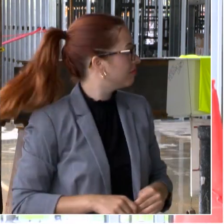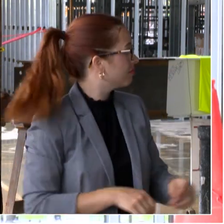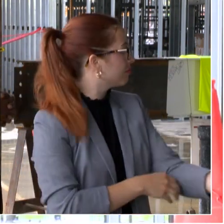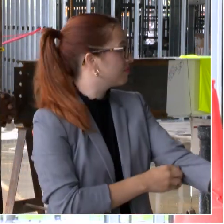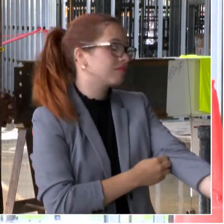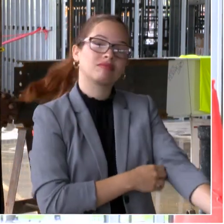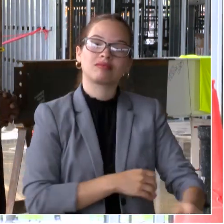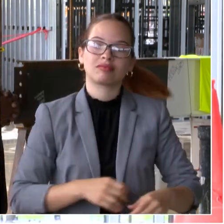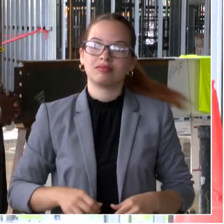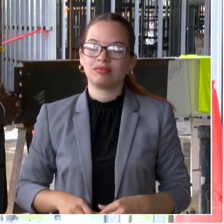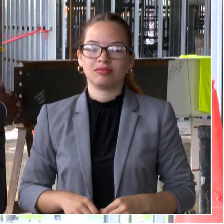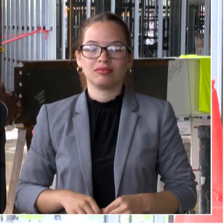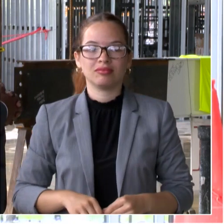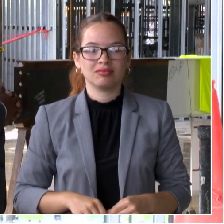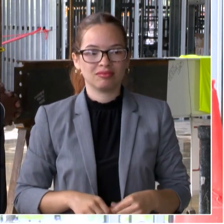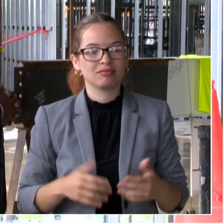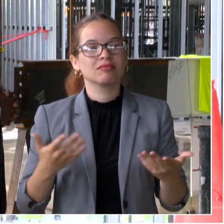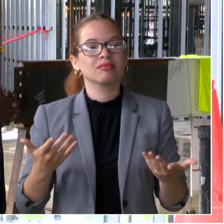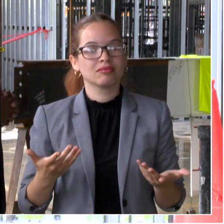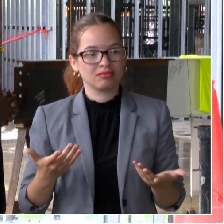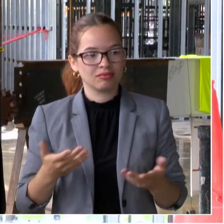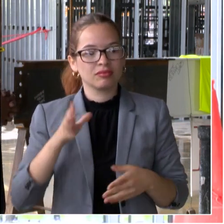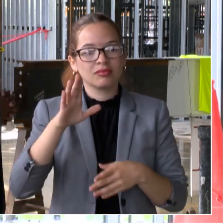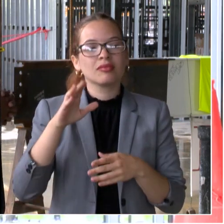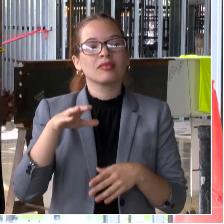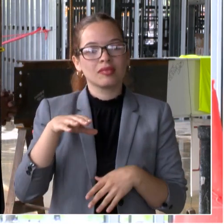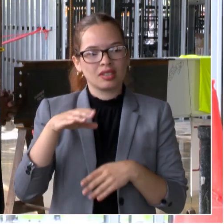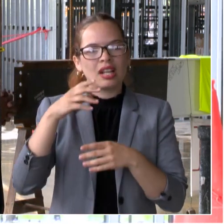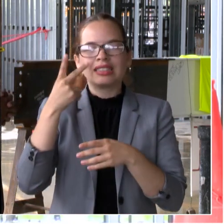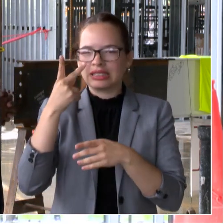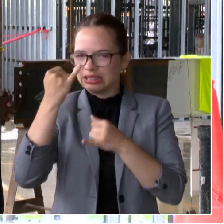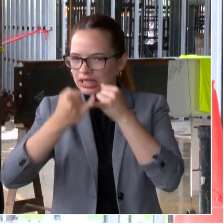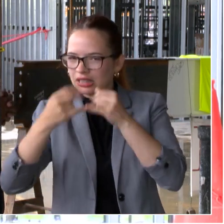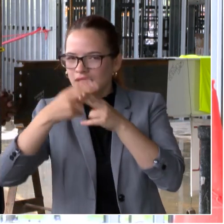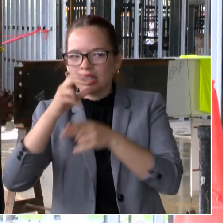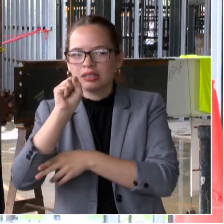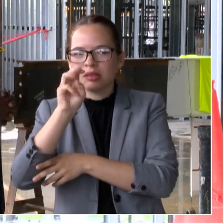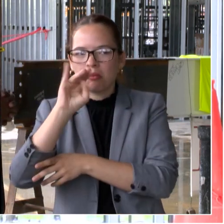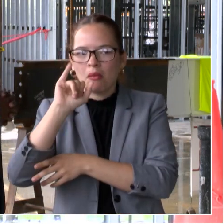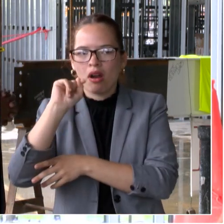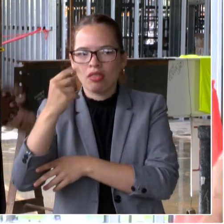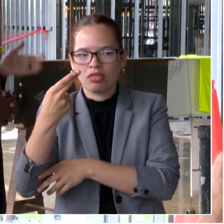equity and inclusion when it comes to health care. I want to give our workers another round of applause. Give them a round of applause, our workers.